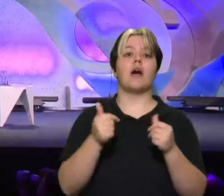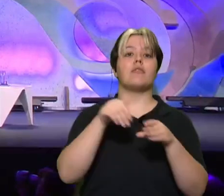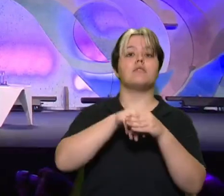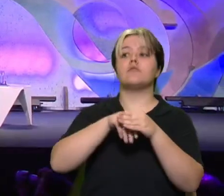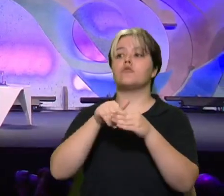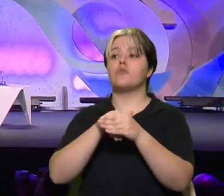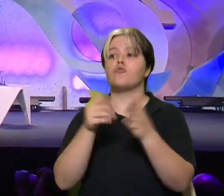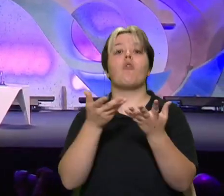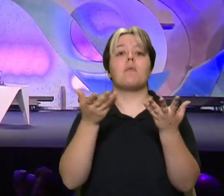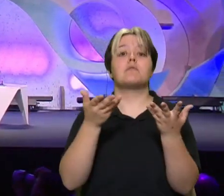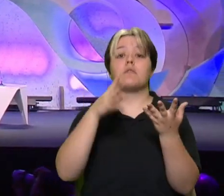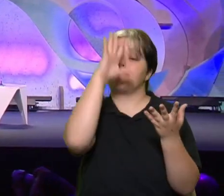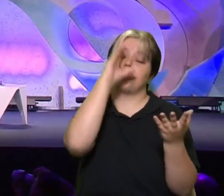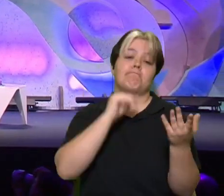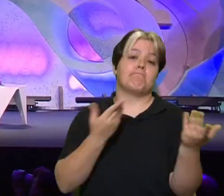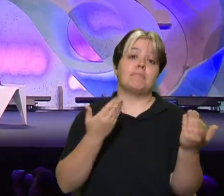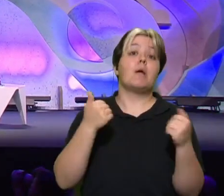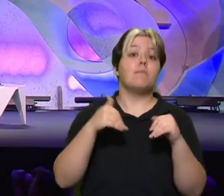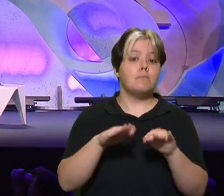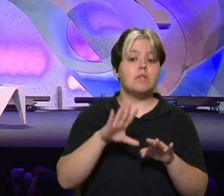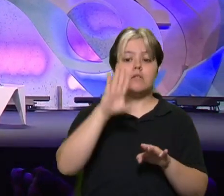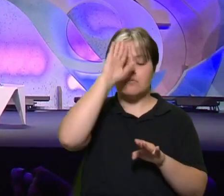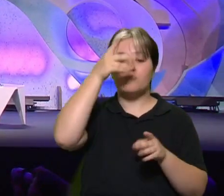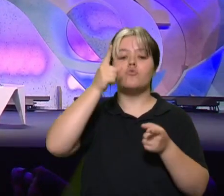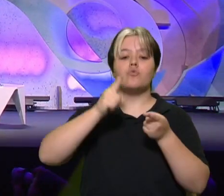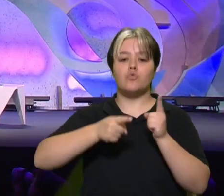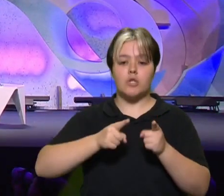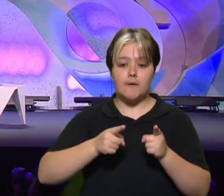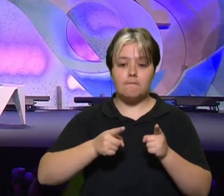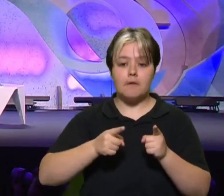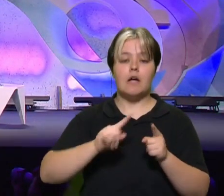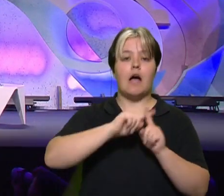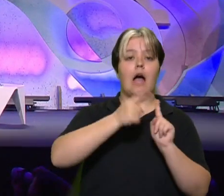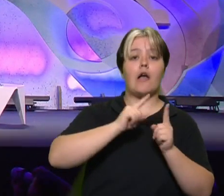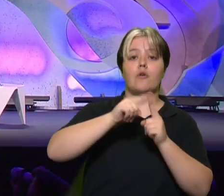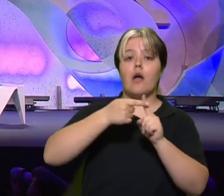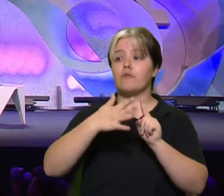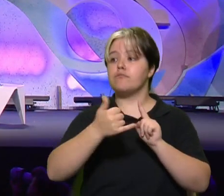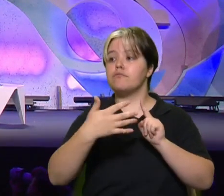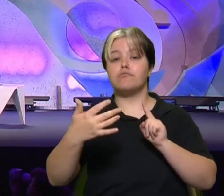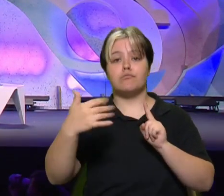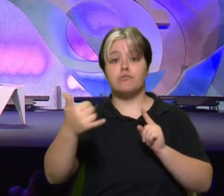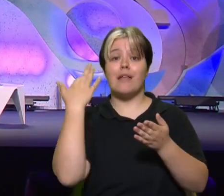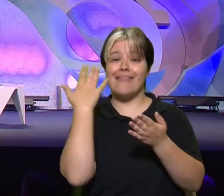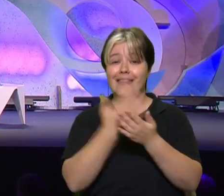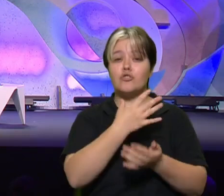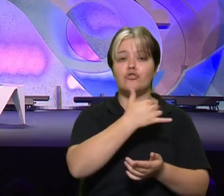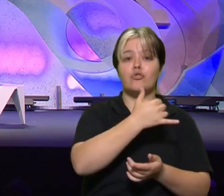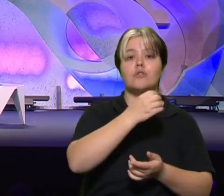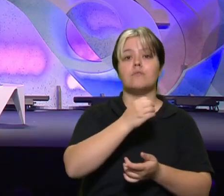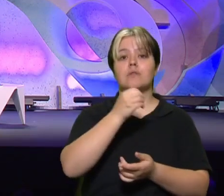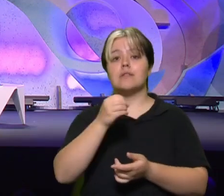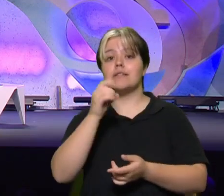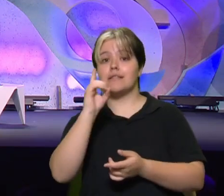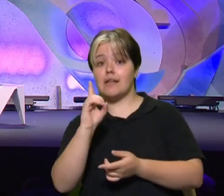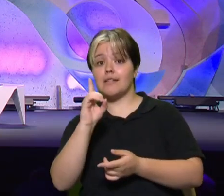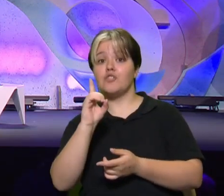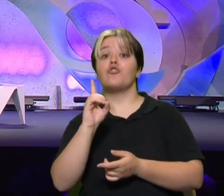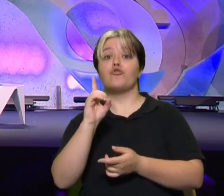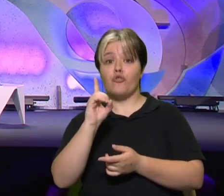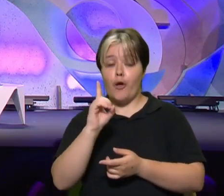And so the results of these elections, what we do know is that every year since